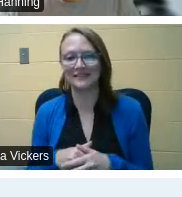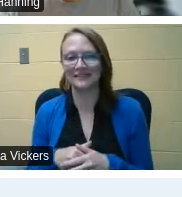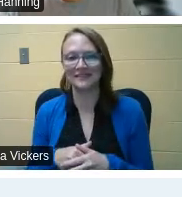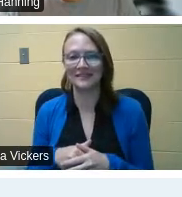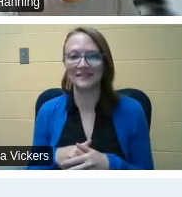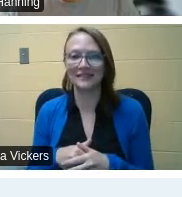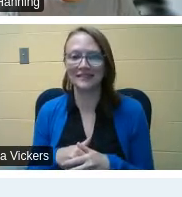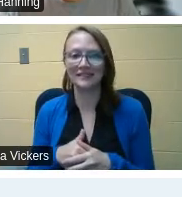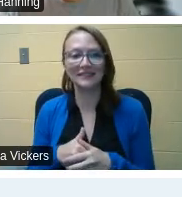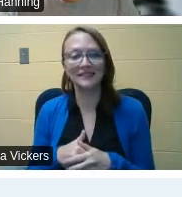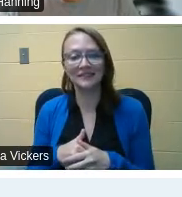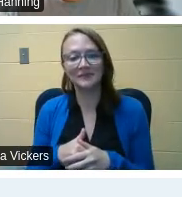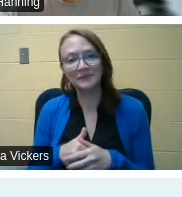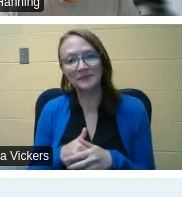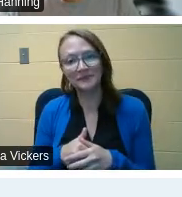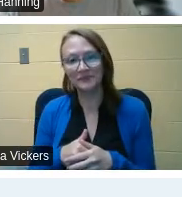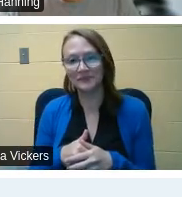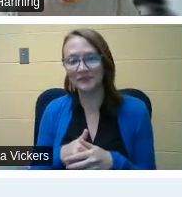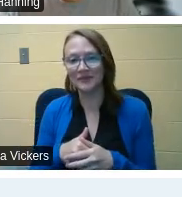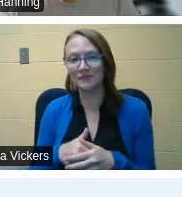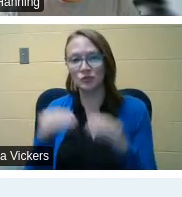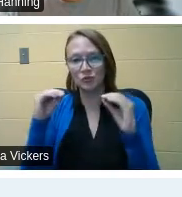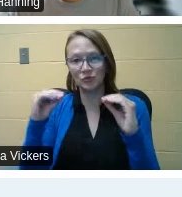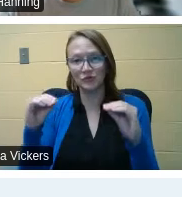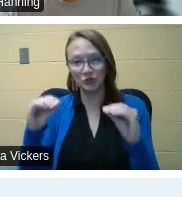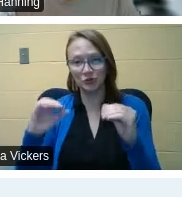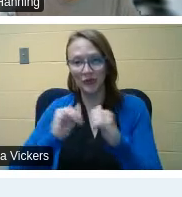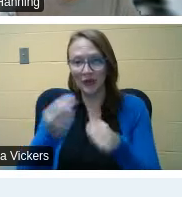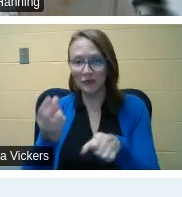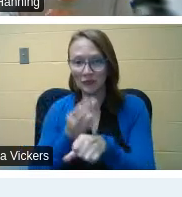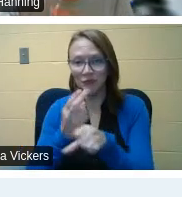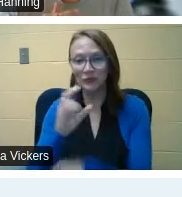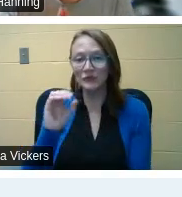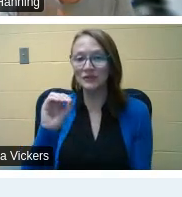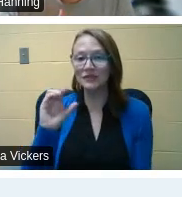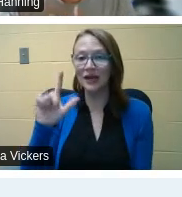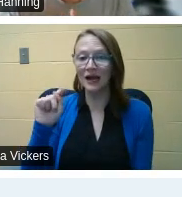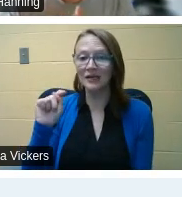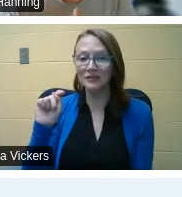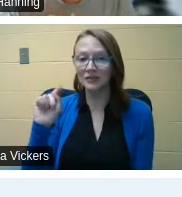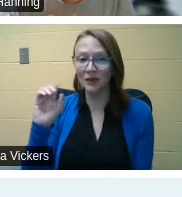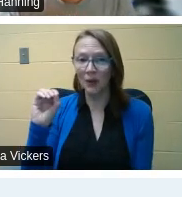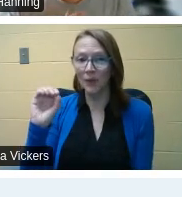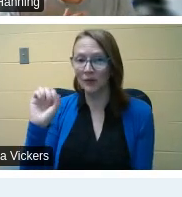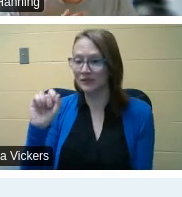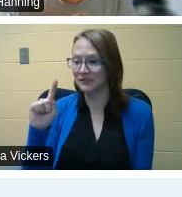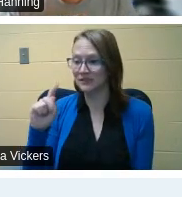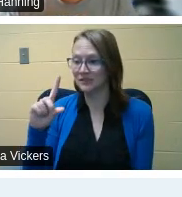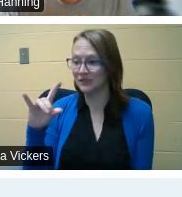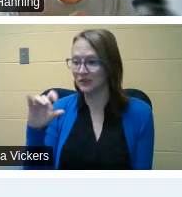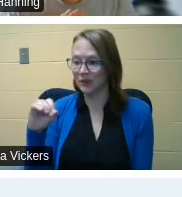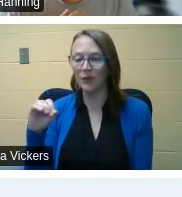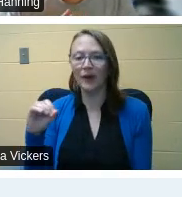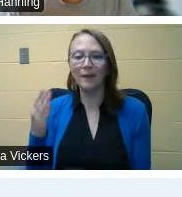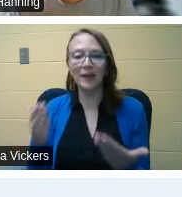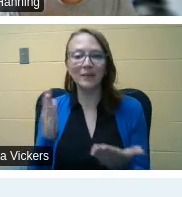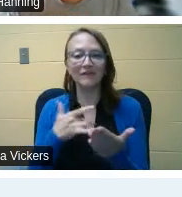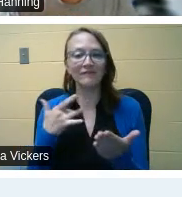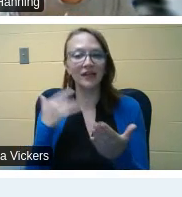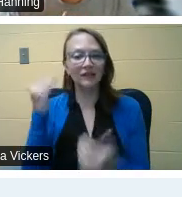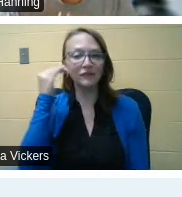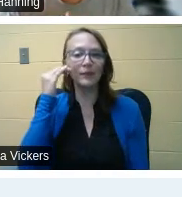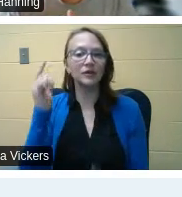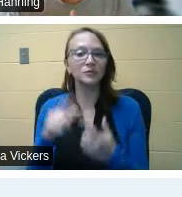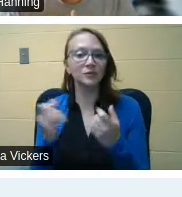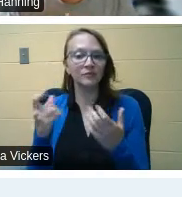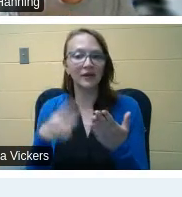to you about OctoStudio. So OctoStudio will feel really familiar to Scratchers. And it's true that